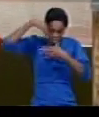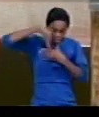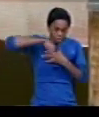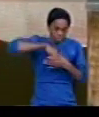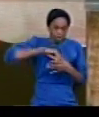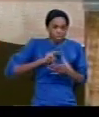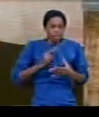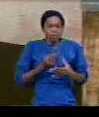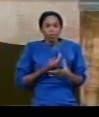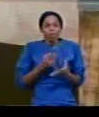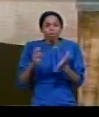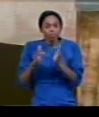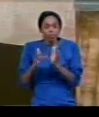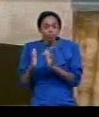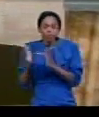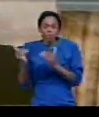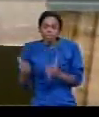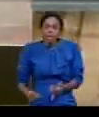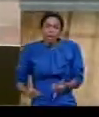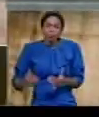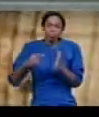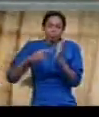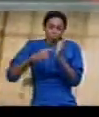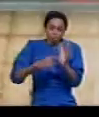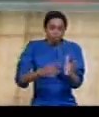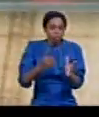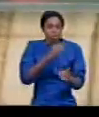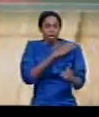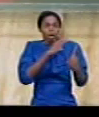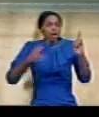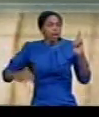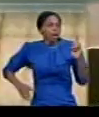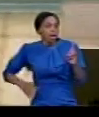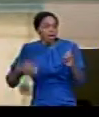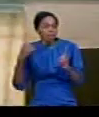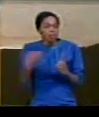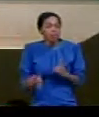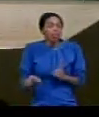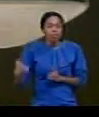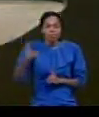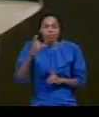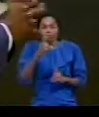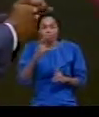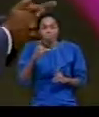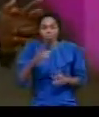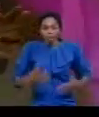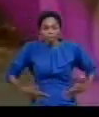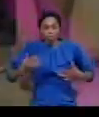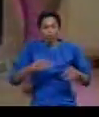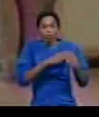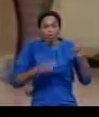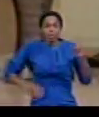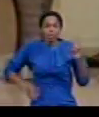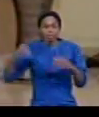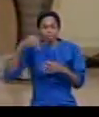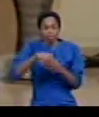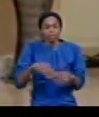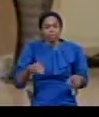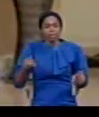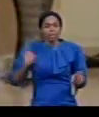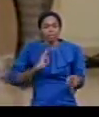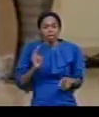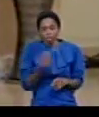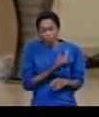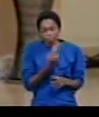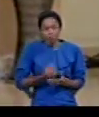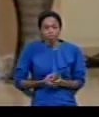the life of Christ and the life of righteousness in us. We're looking at Romans chapter 6, and we're